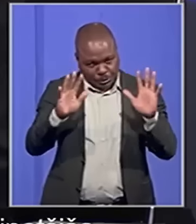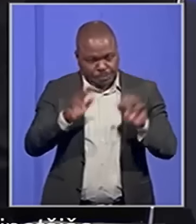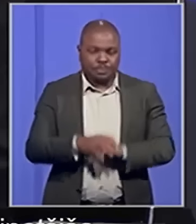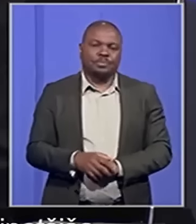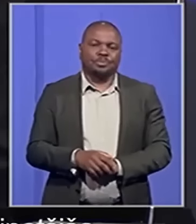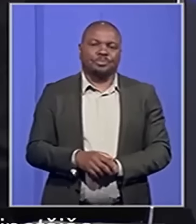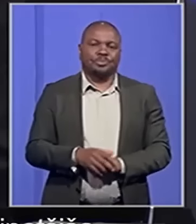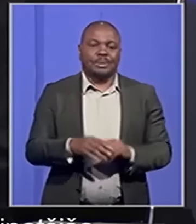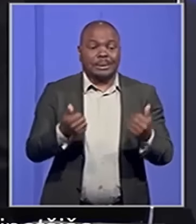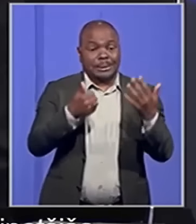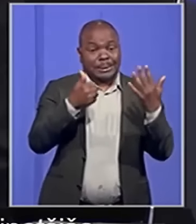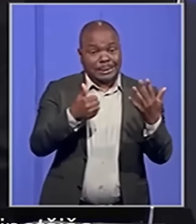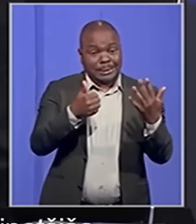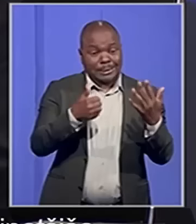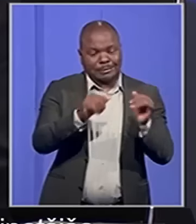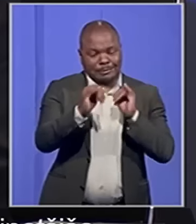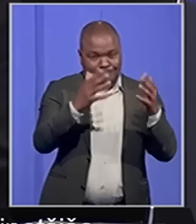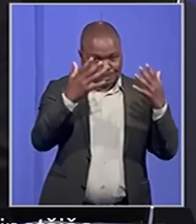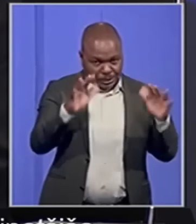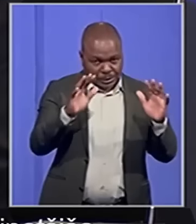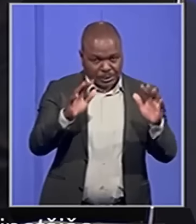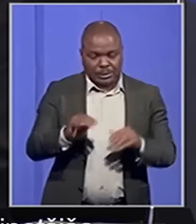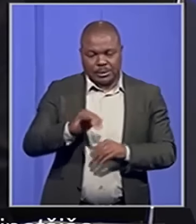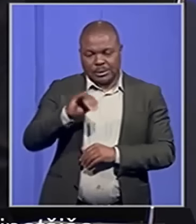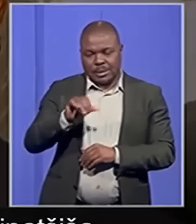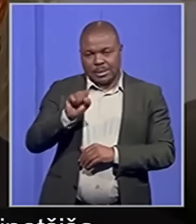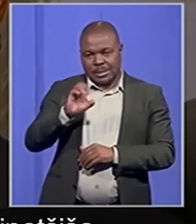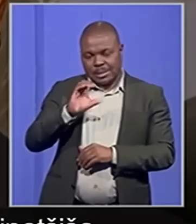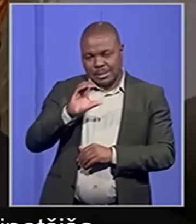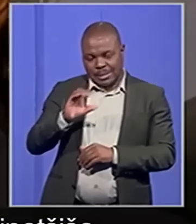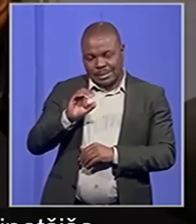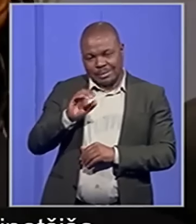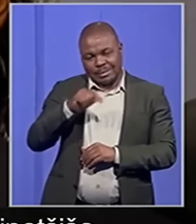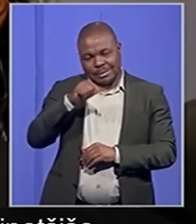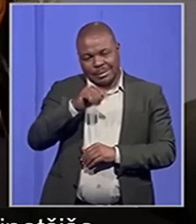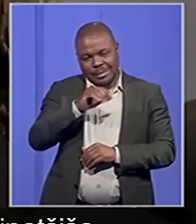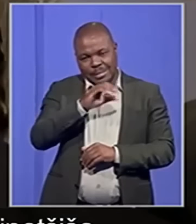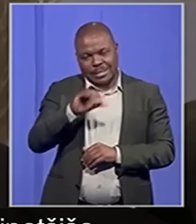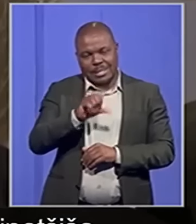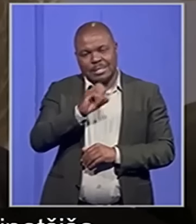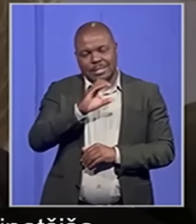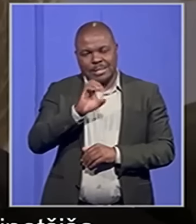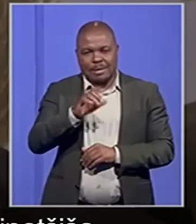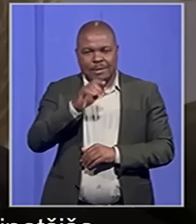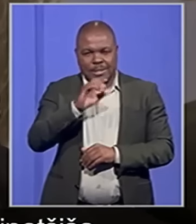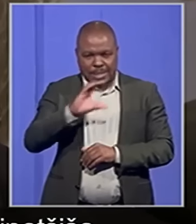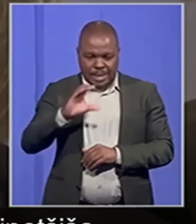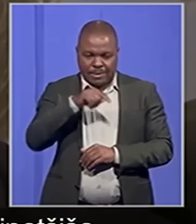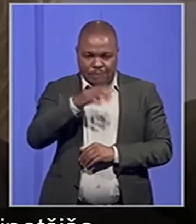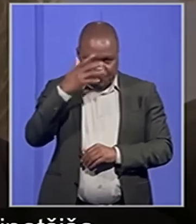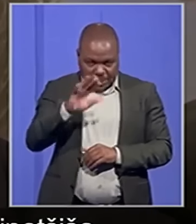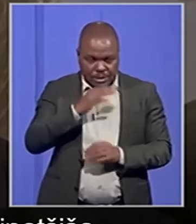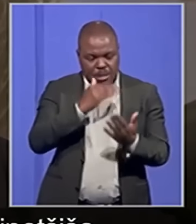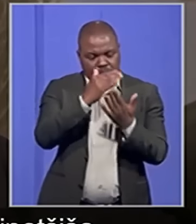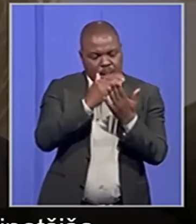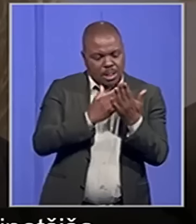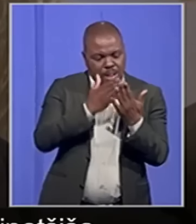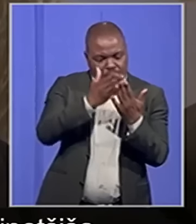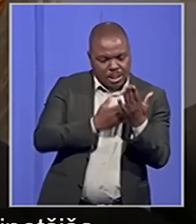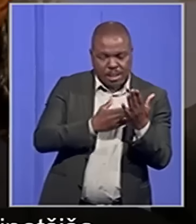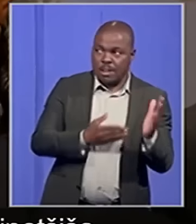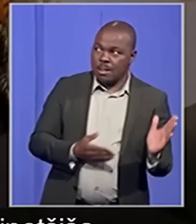And of the 6 candidates, the JSC has compiled a list that will be submitted to the President